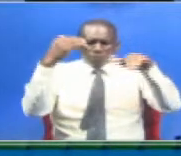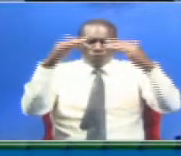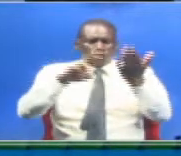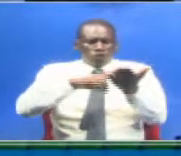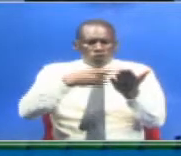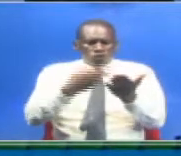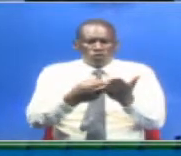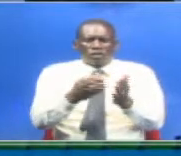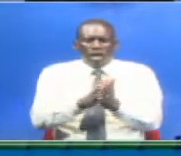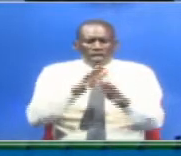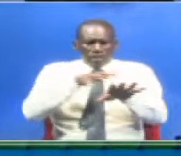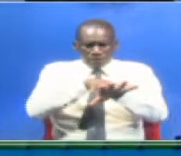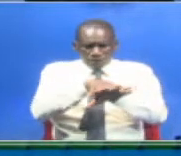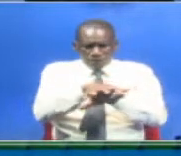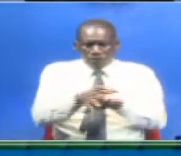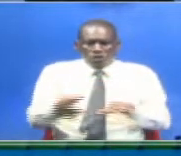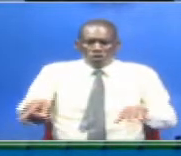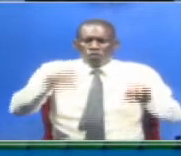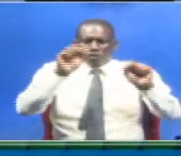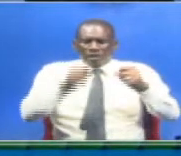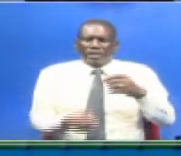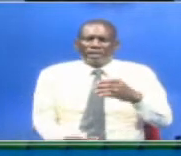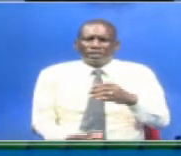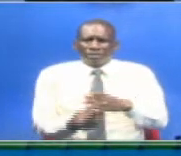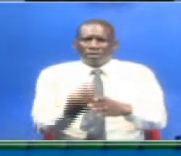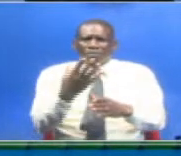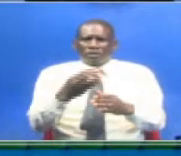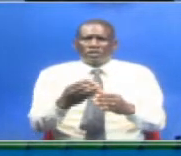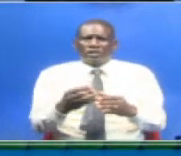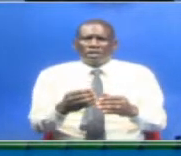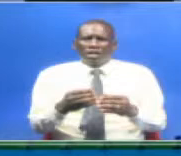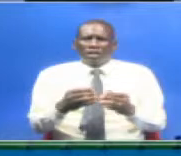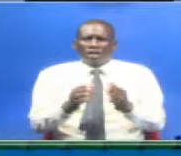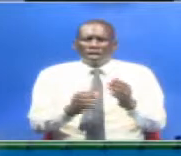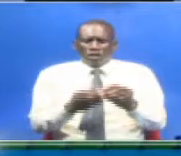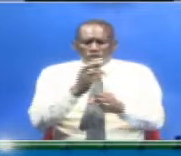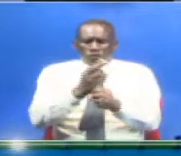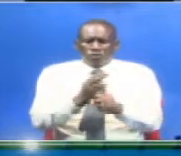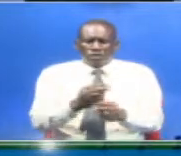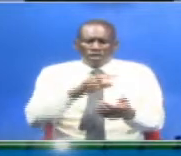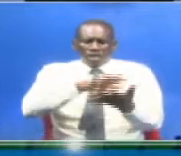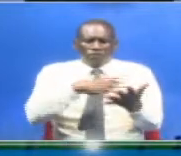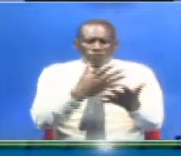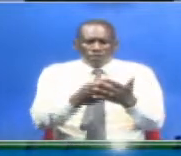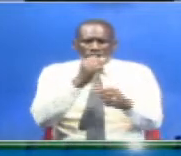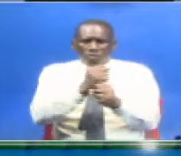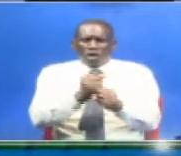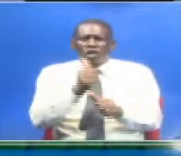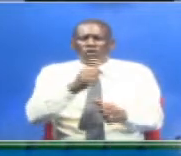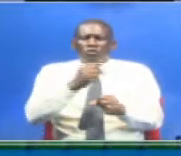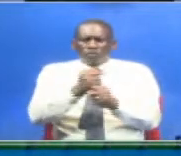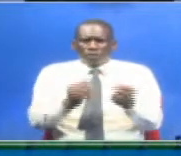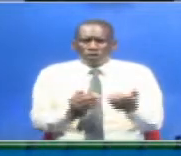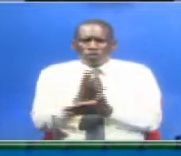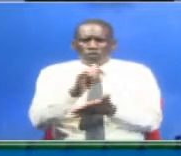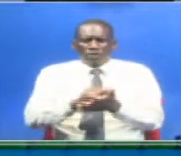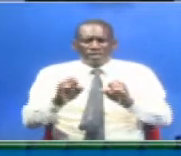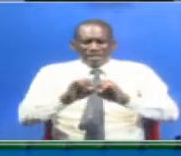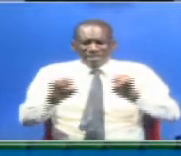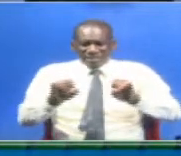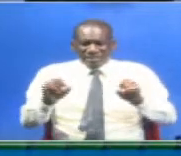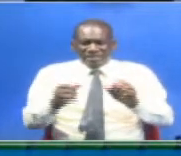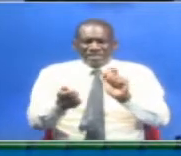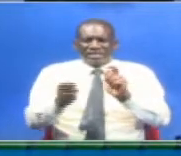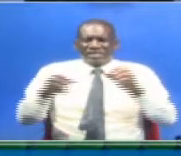influence, we can establish, implement, and deploy a framework that ensures integrity,